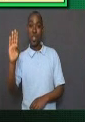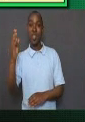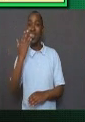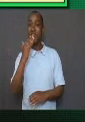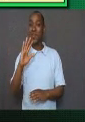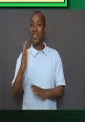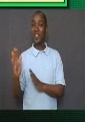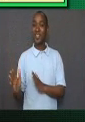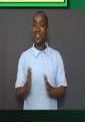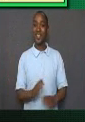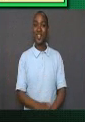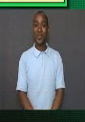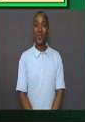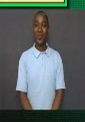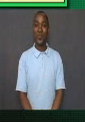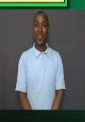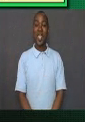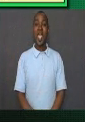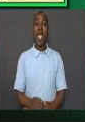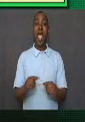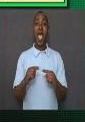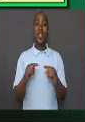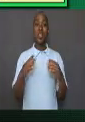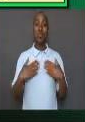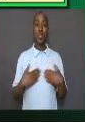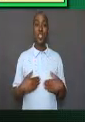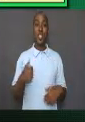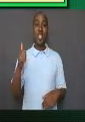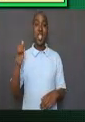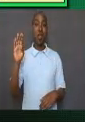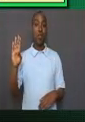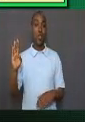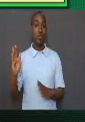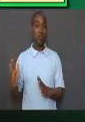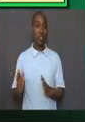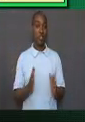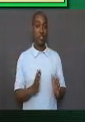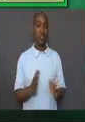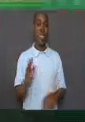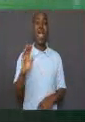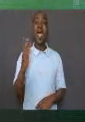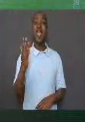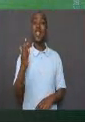antibodies A and B form type O blood.